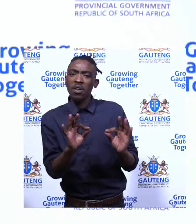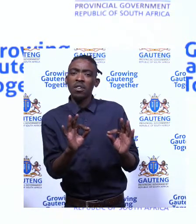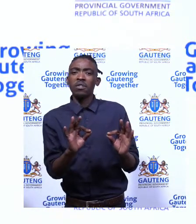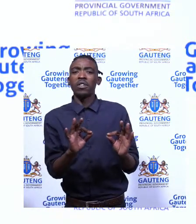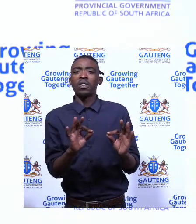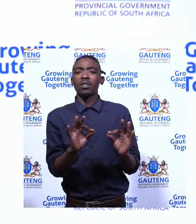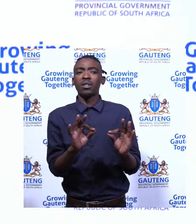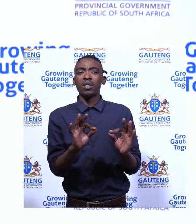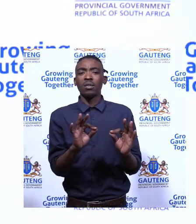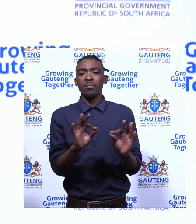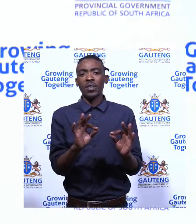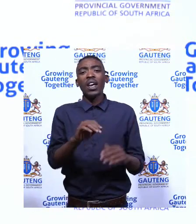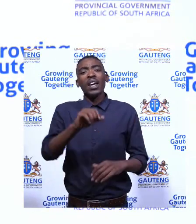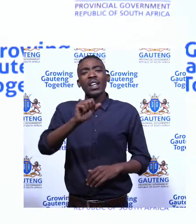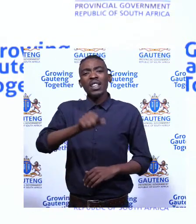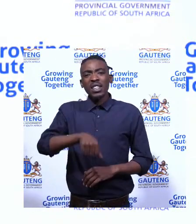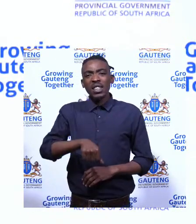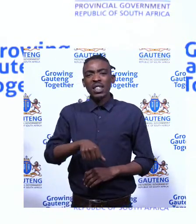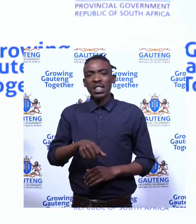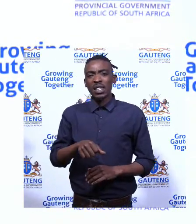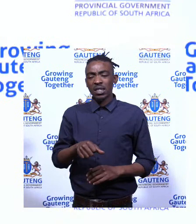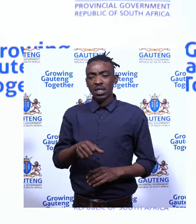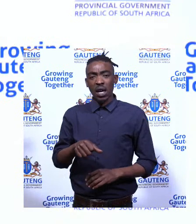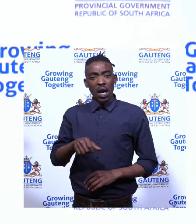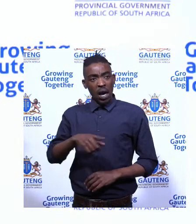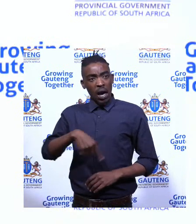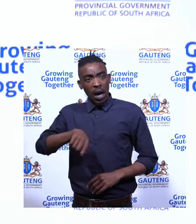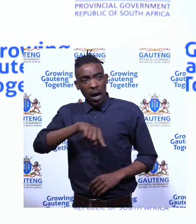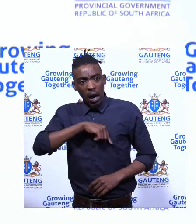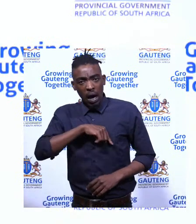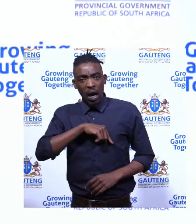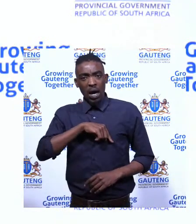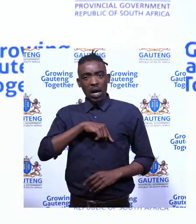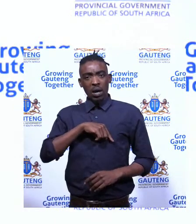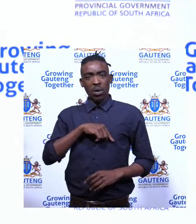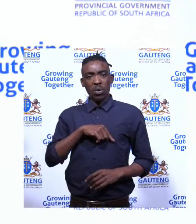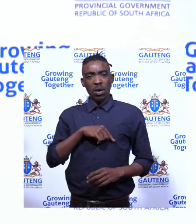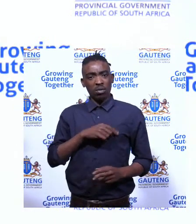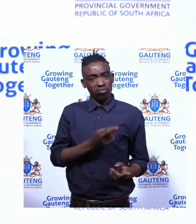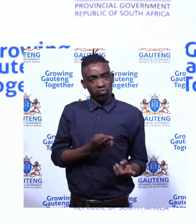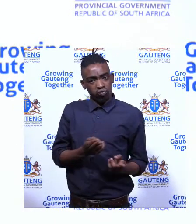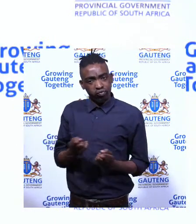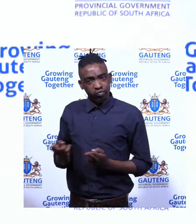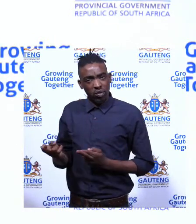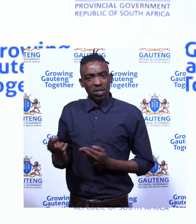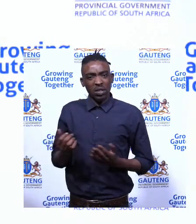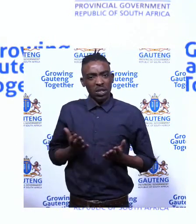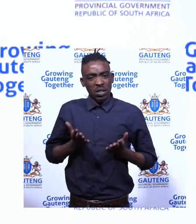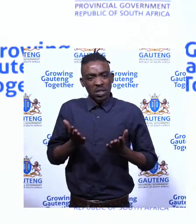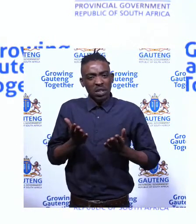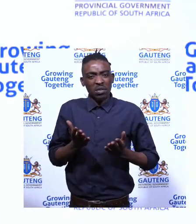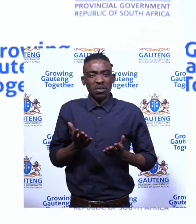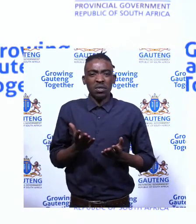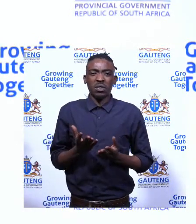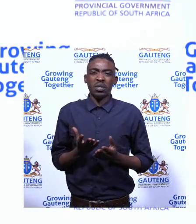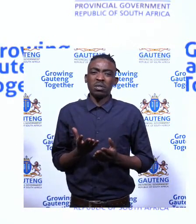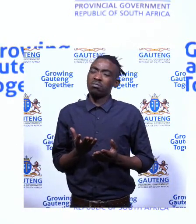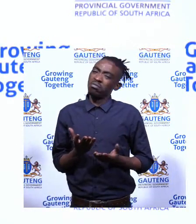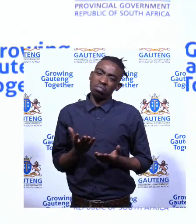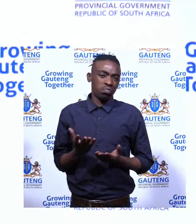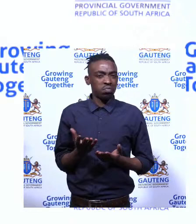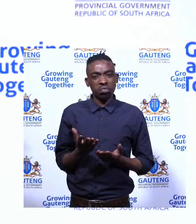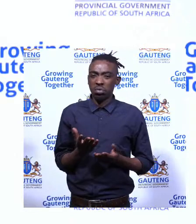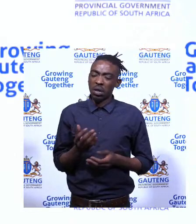an under-resourced service and country where we know that the human resource is not